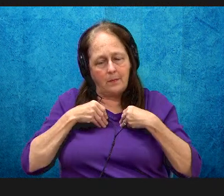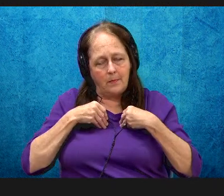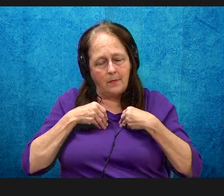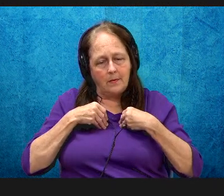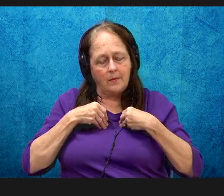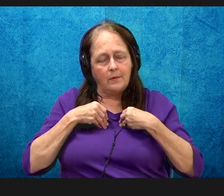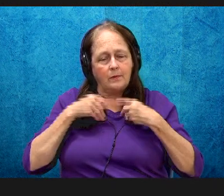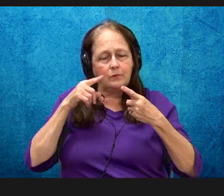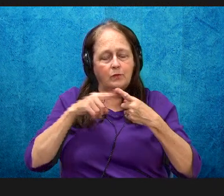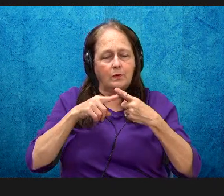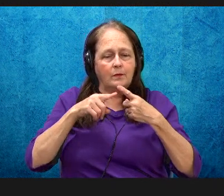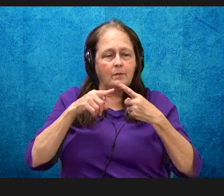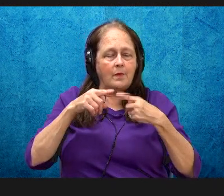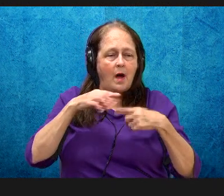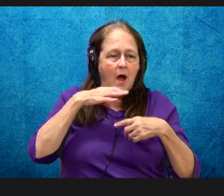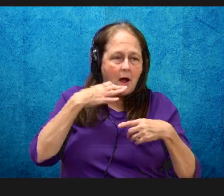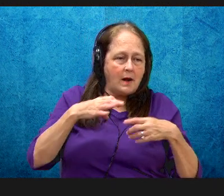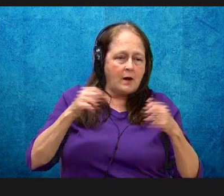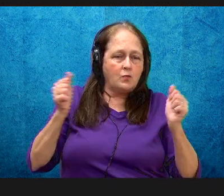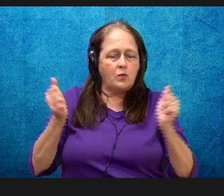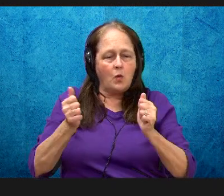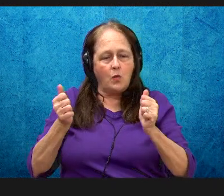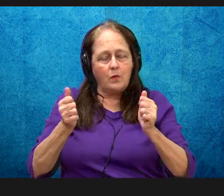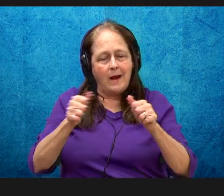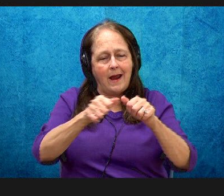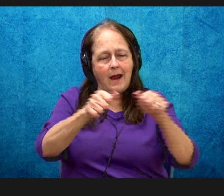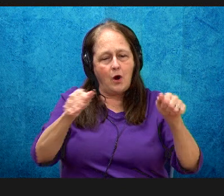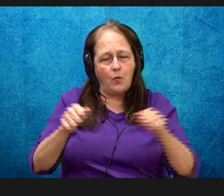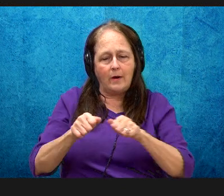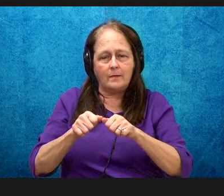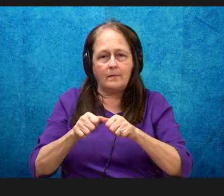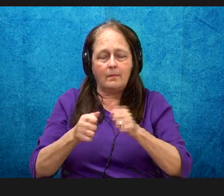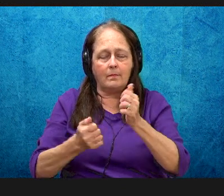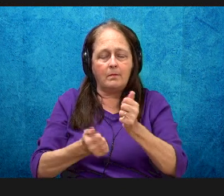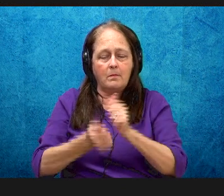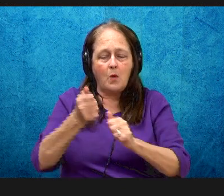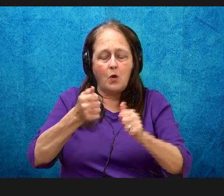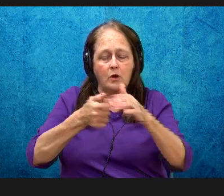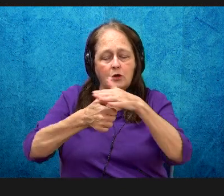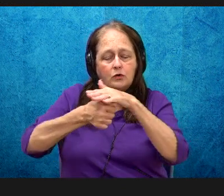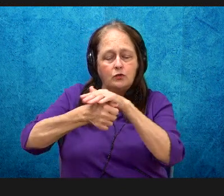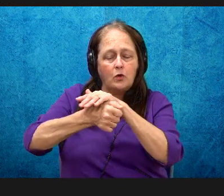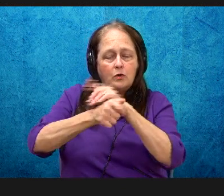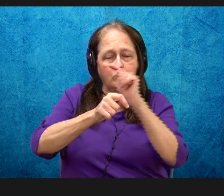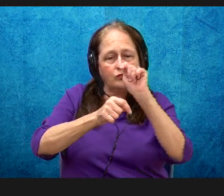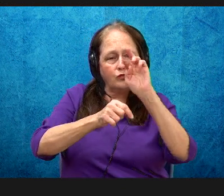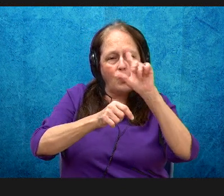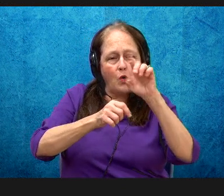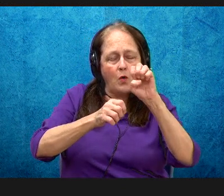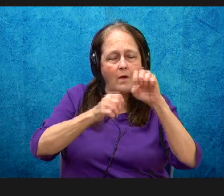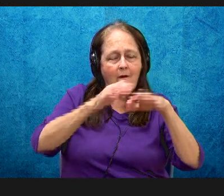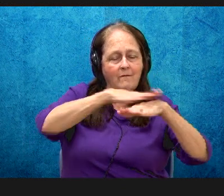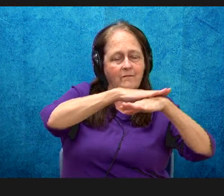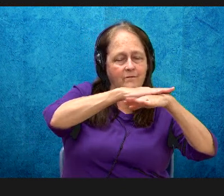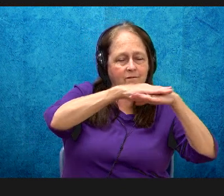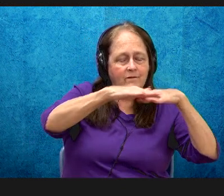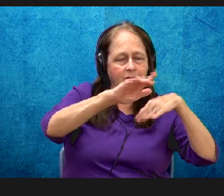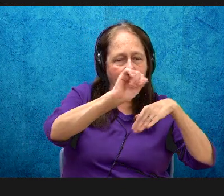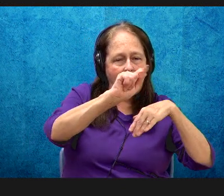same things. Now, most turtles have flat shells and webbed feet that help them